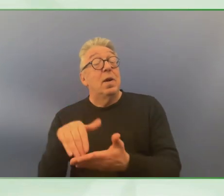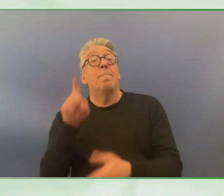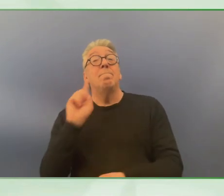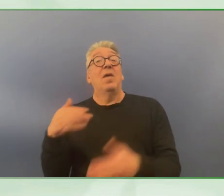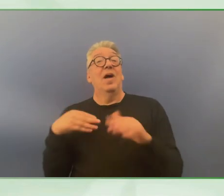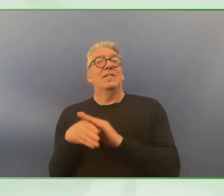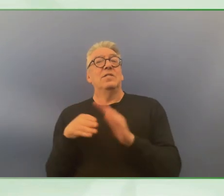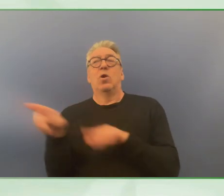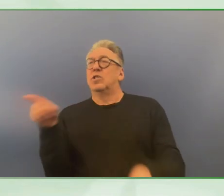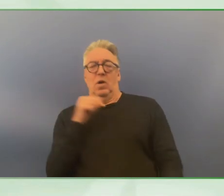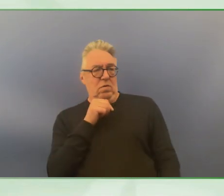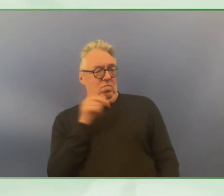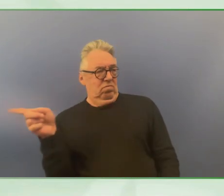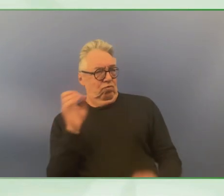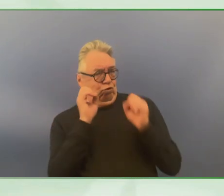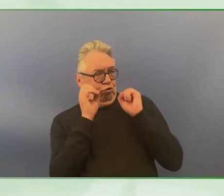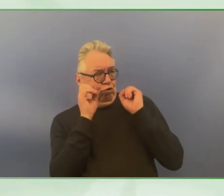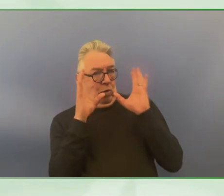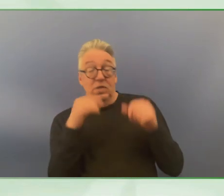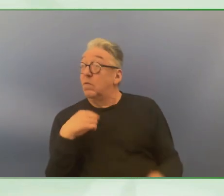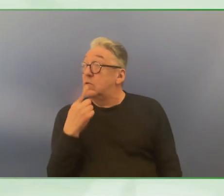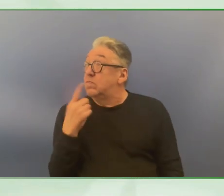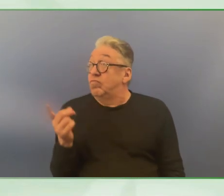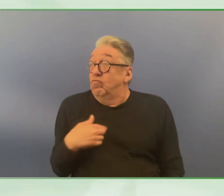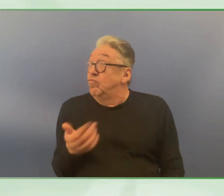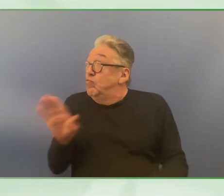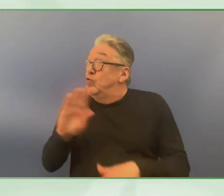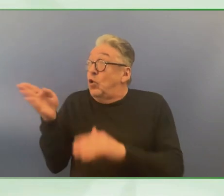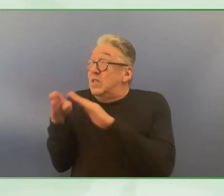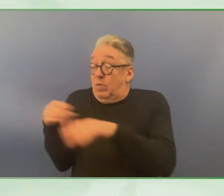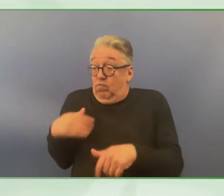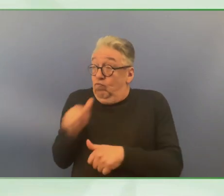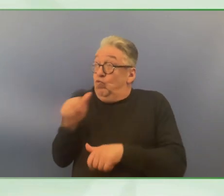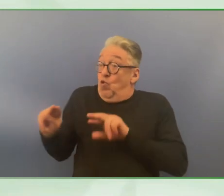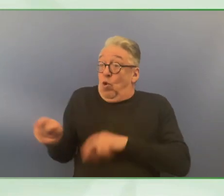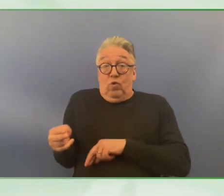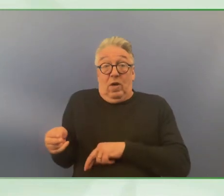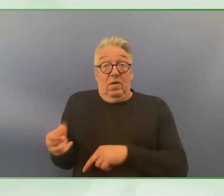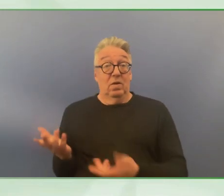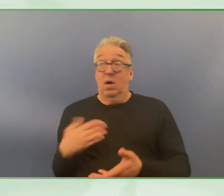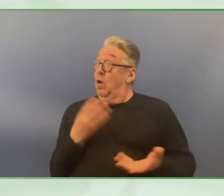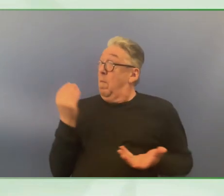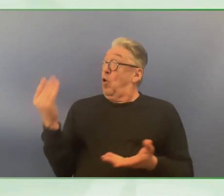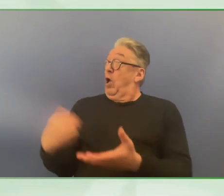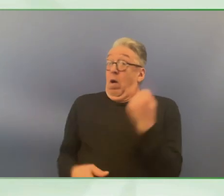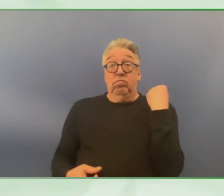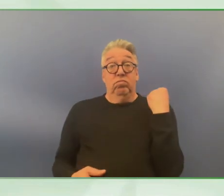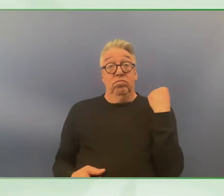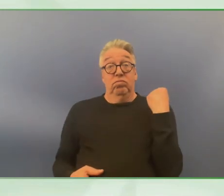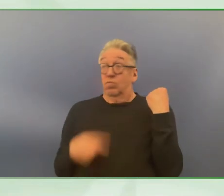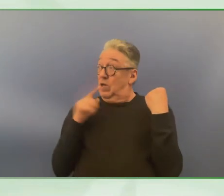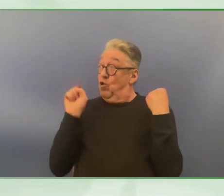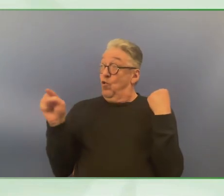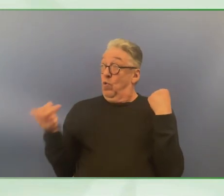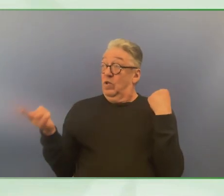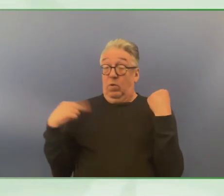They were surprised when we refused to sign the contract. So money talks, and we held them accountable. As a result of